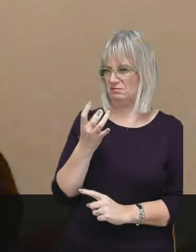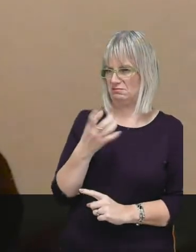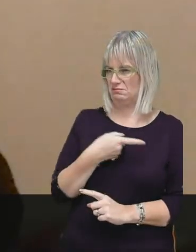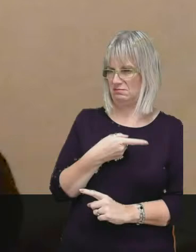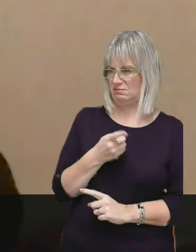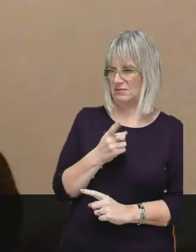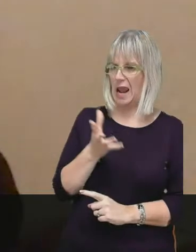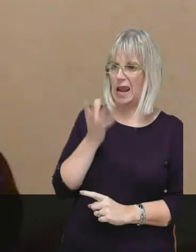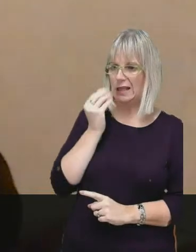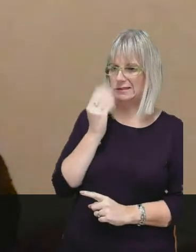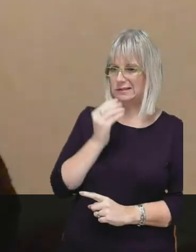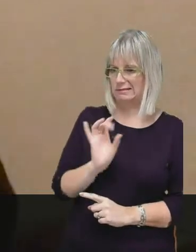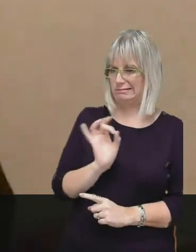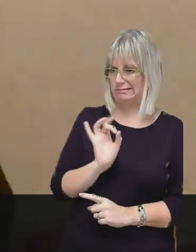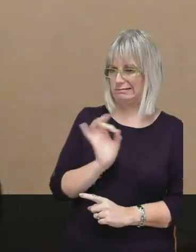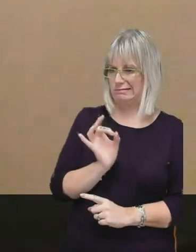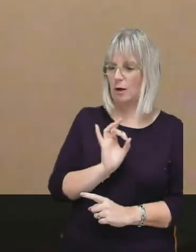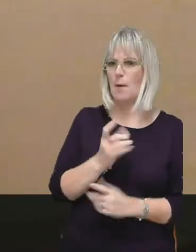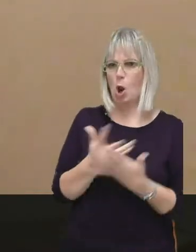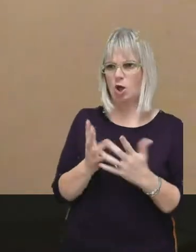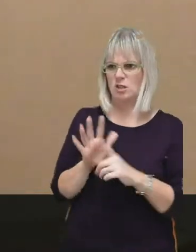ram things through.